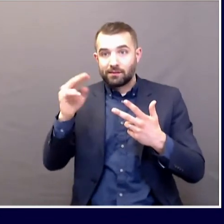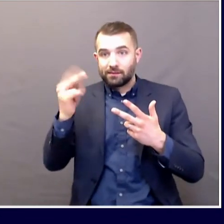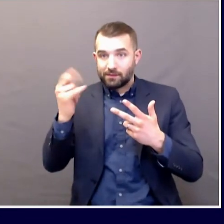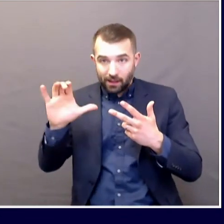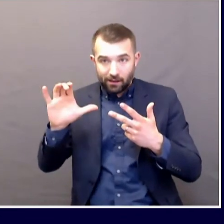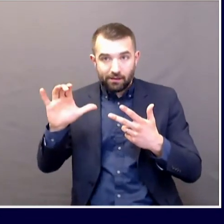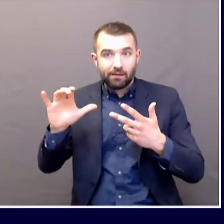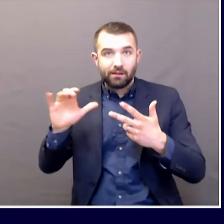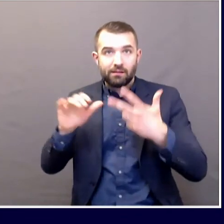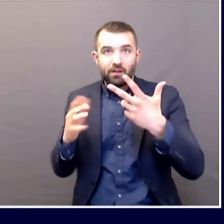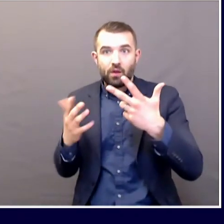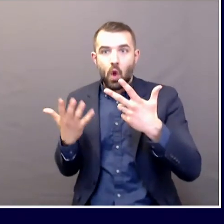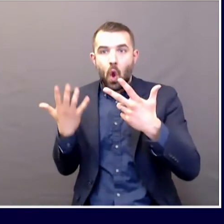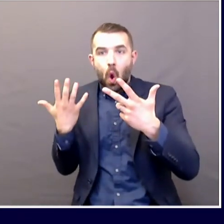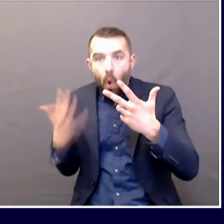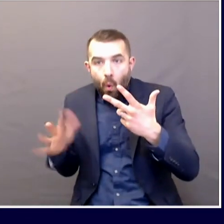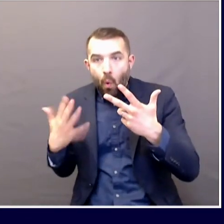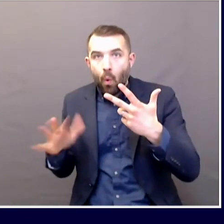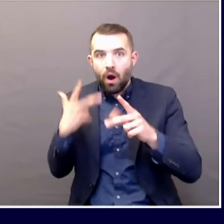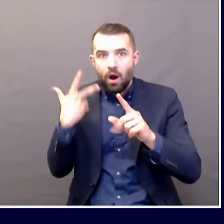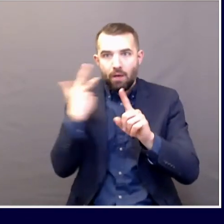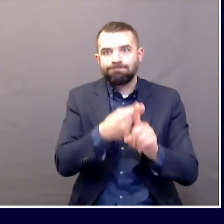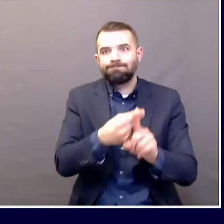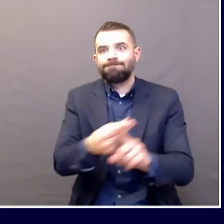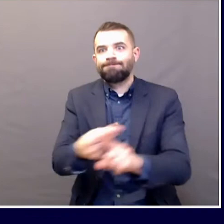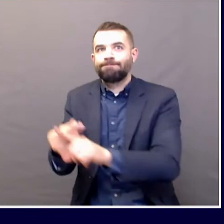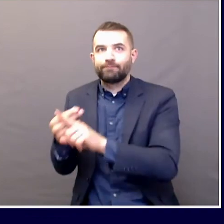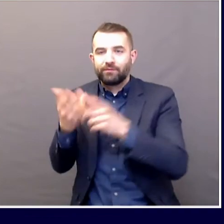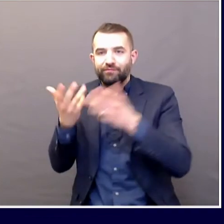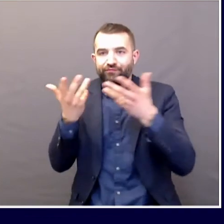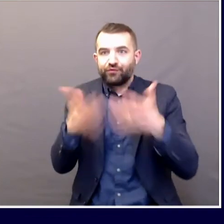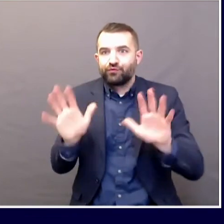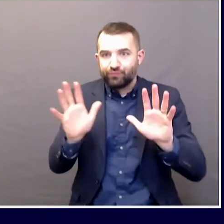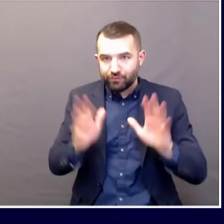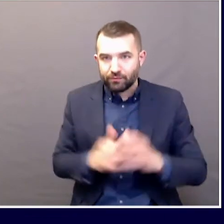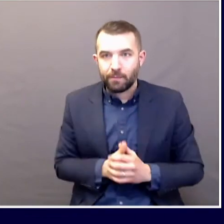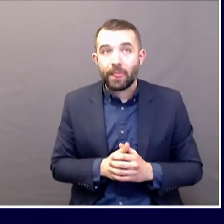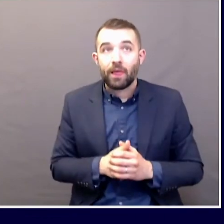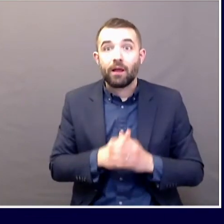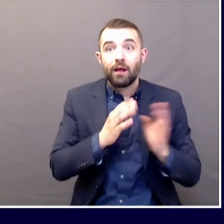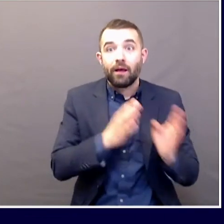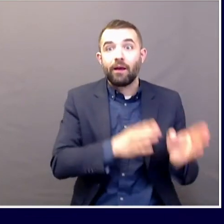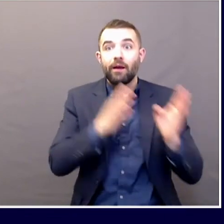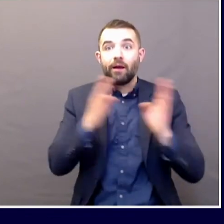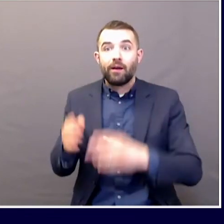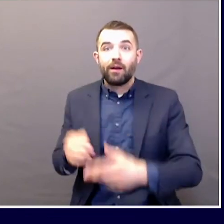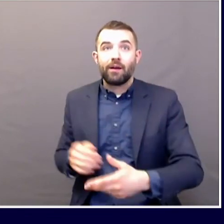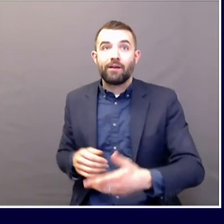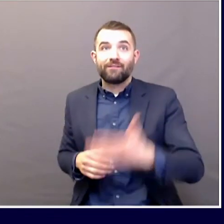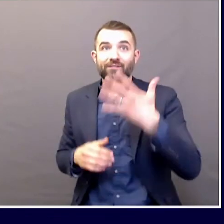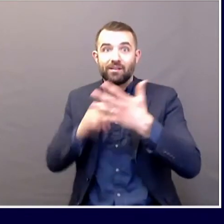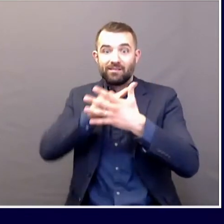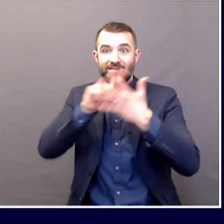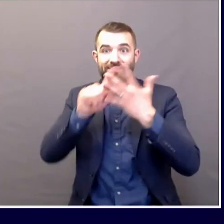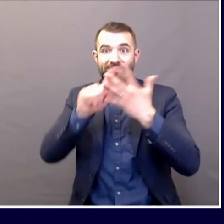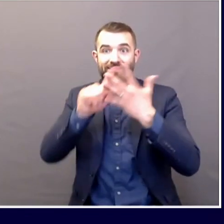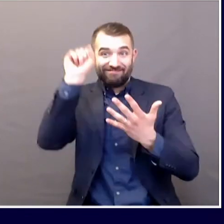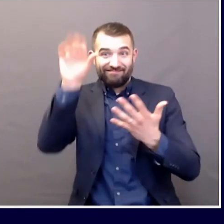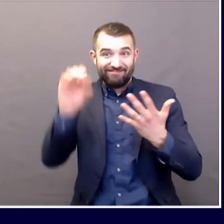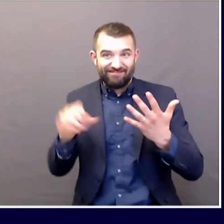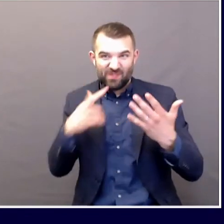shot. But we see disparities at the other end of the table. We take that into account as we are trying to determine where to focus those